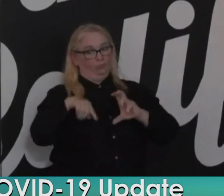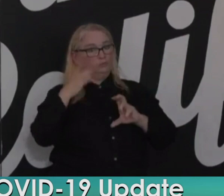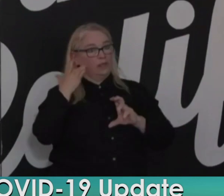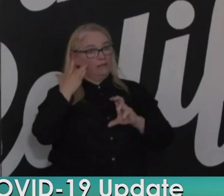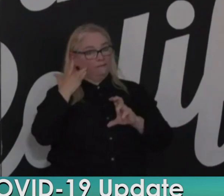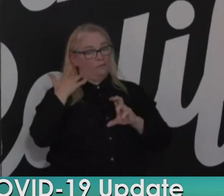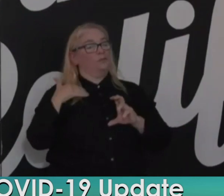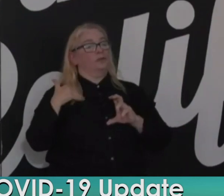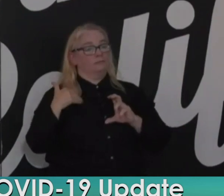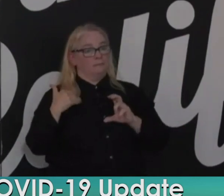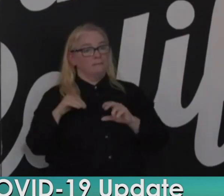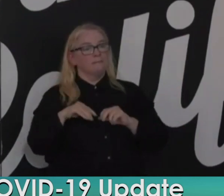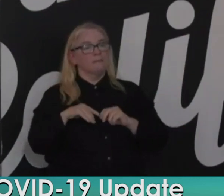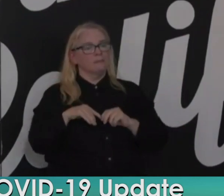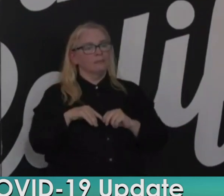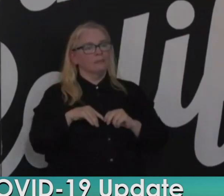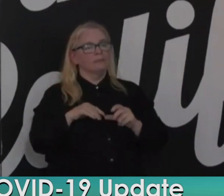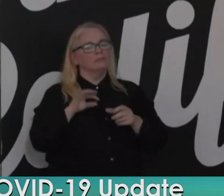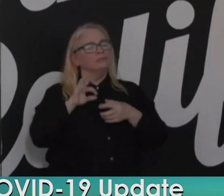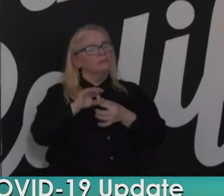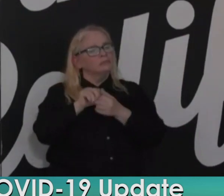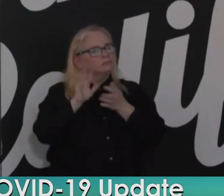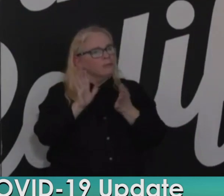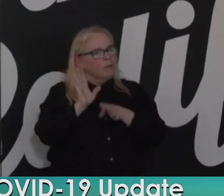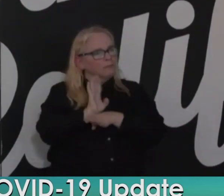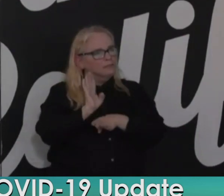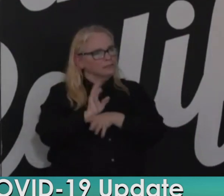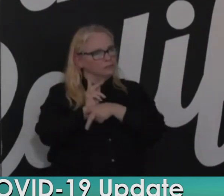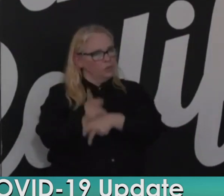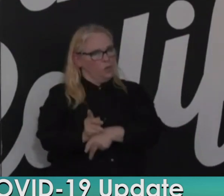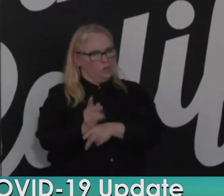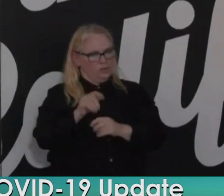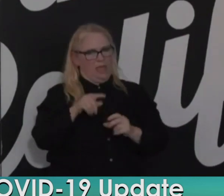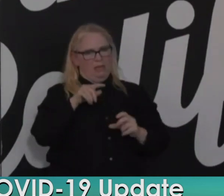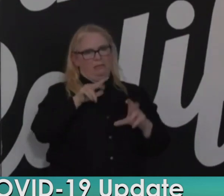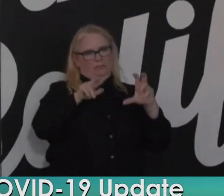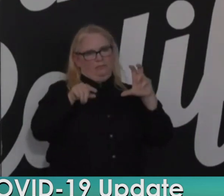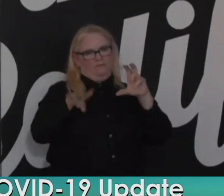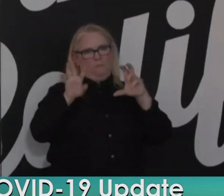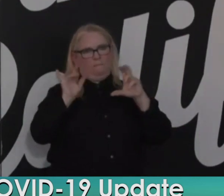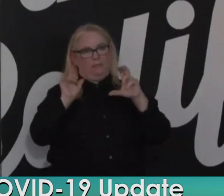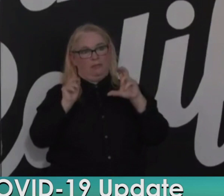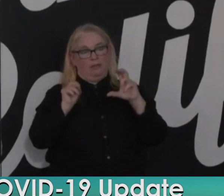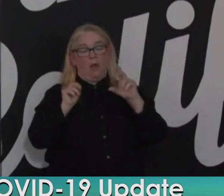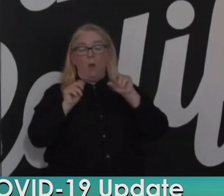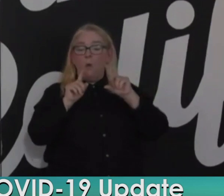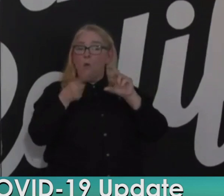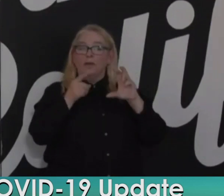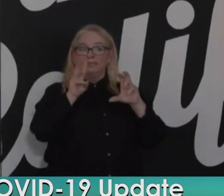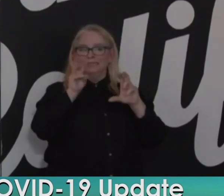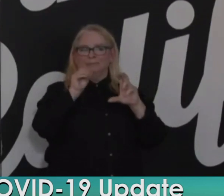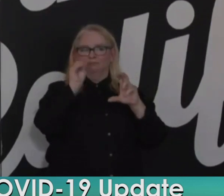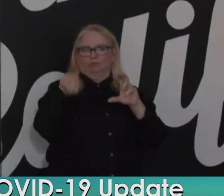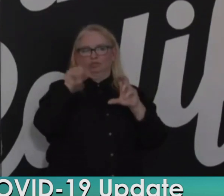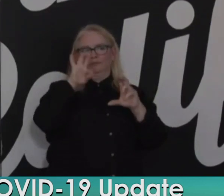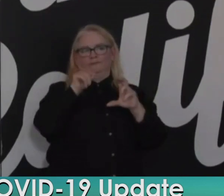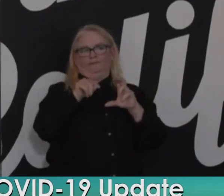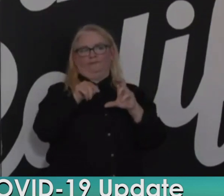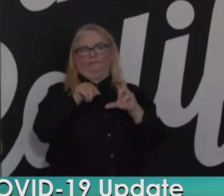in terms of those business supports, with just 60% of the